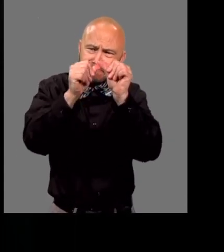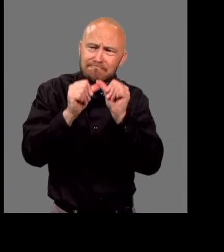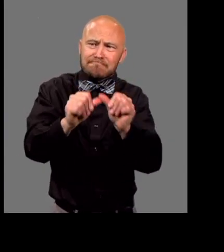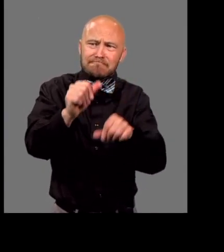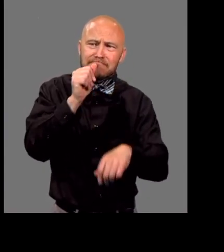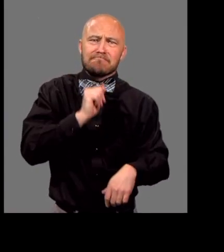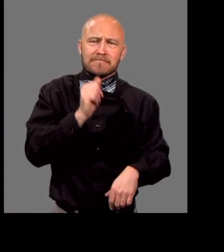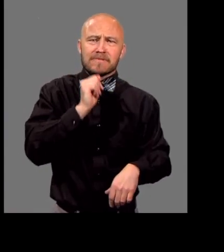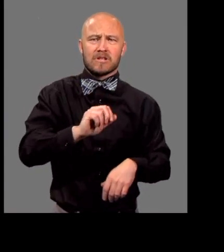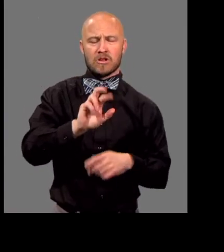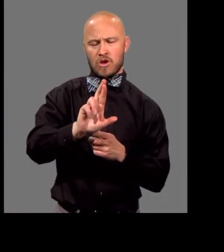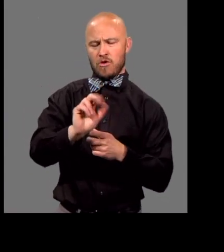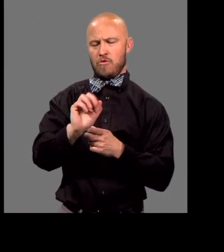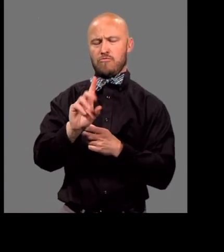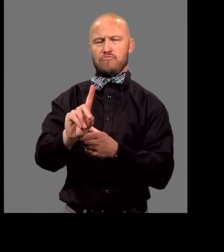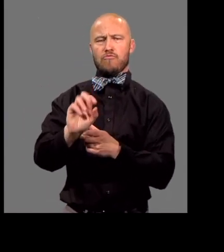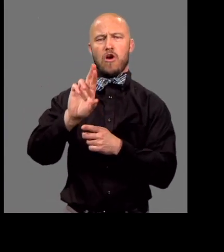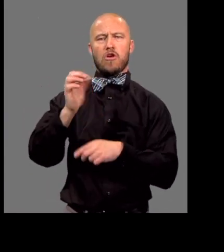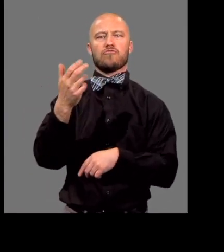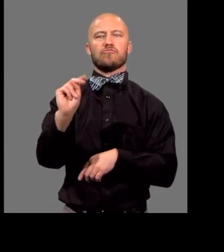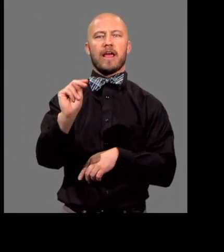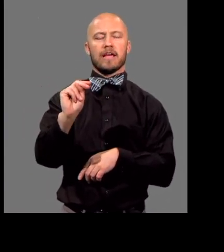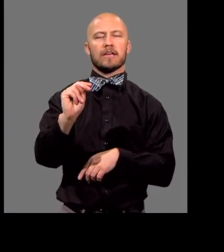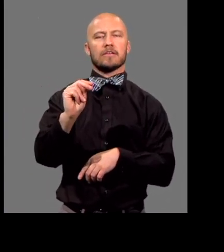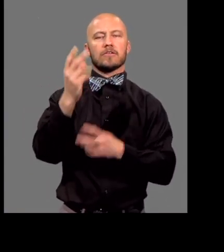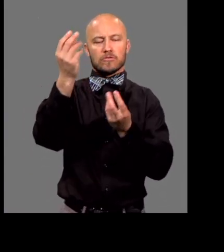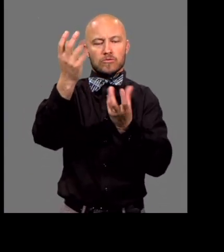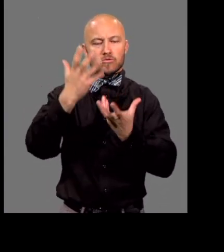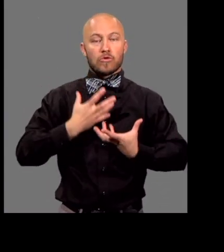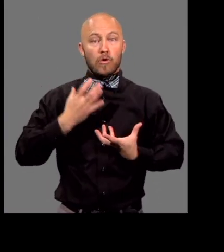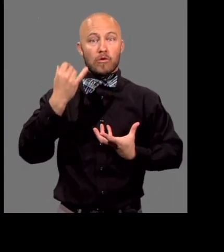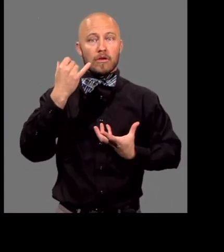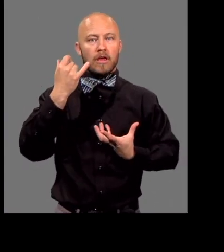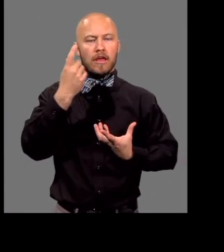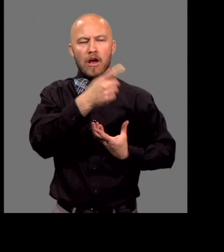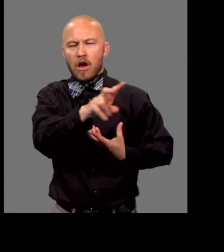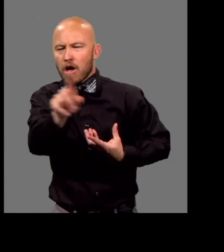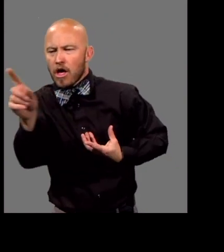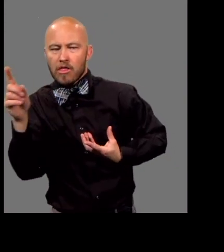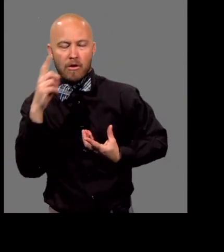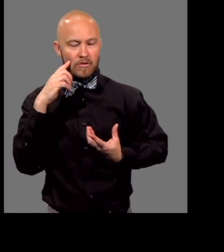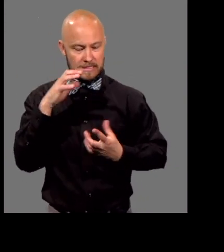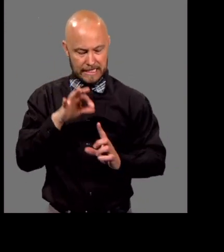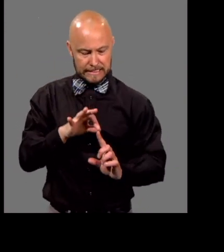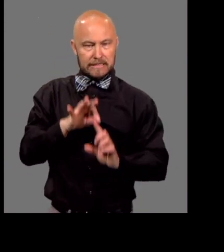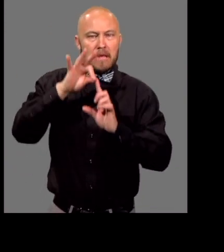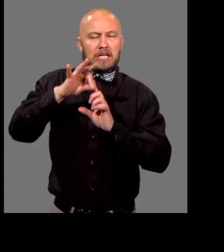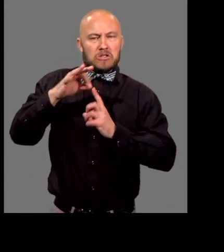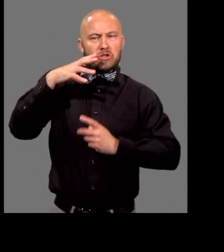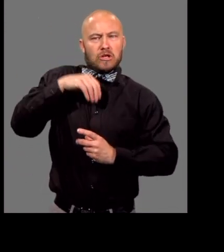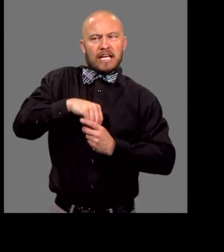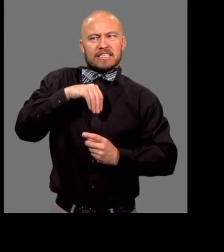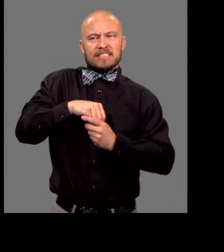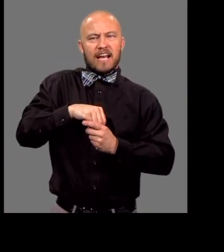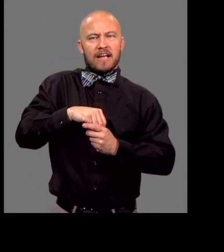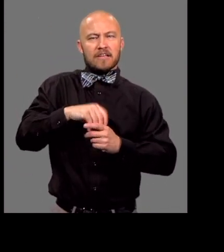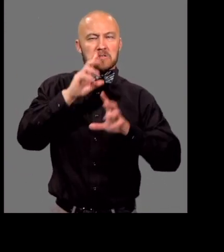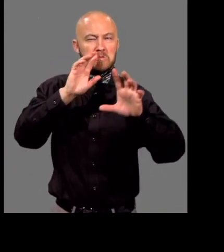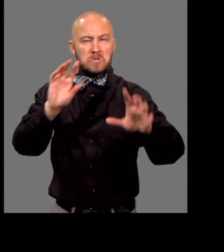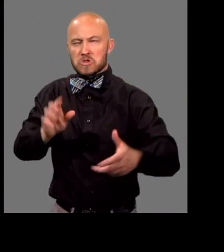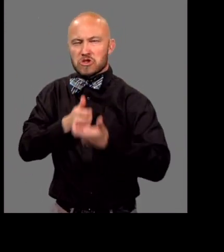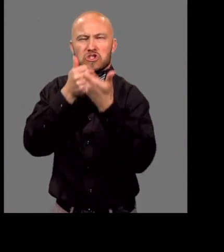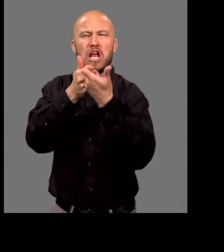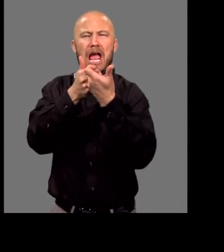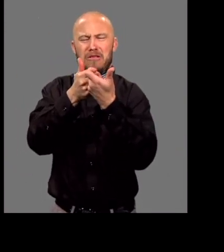going. Ronald Reagan said that there are some among us who have that special spirit that says, quote, give